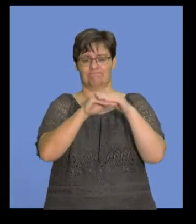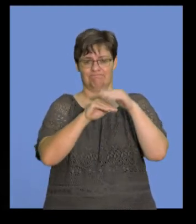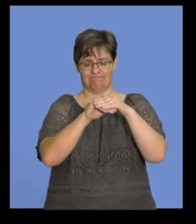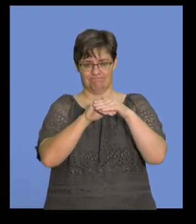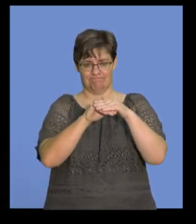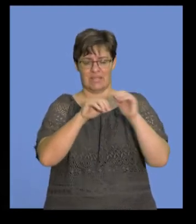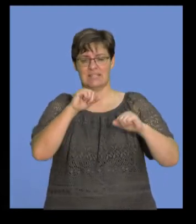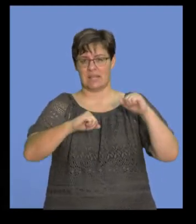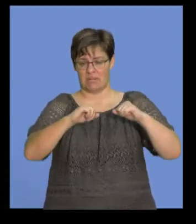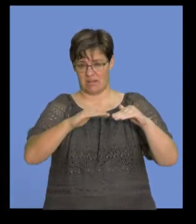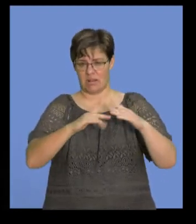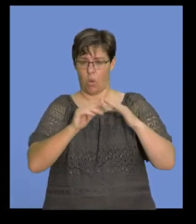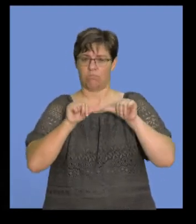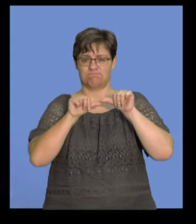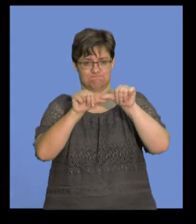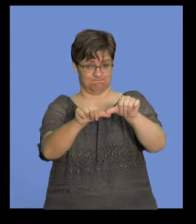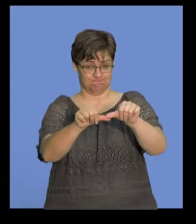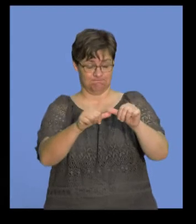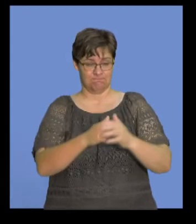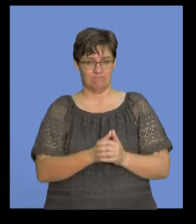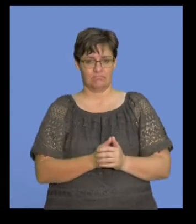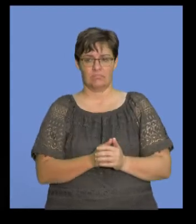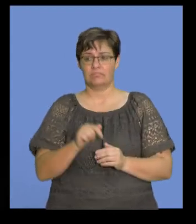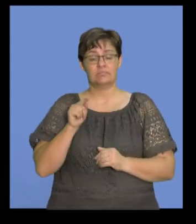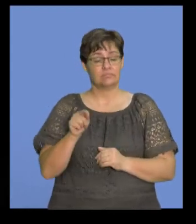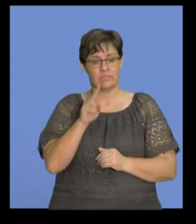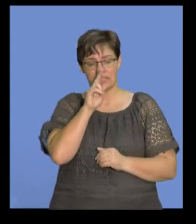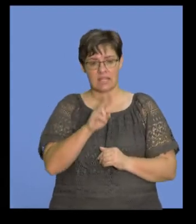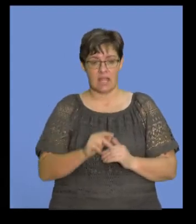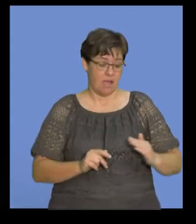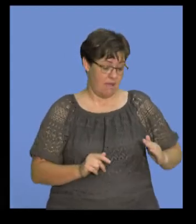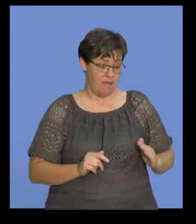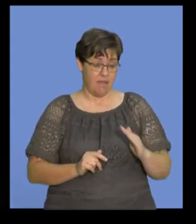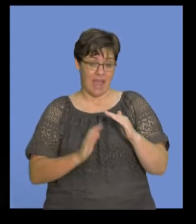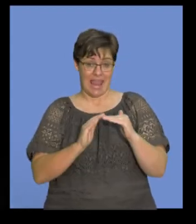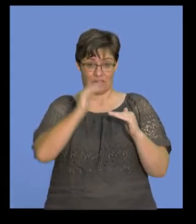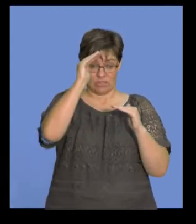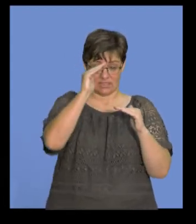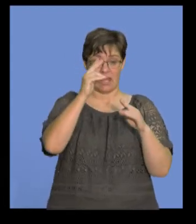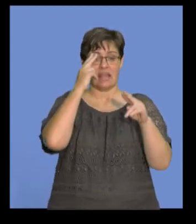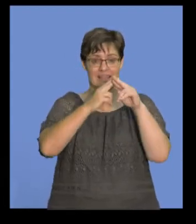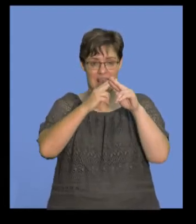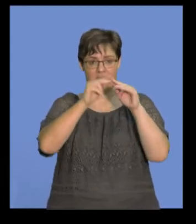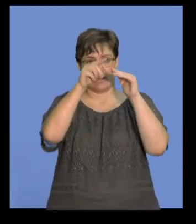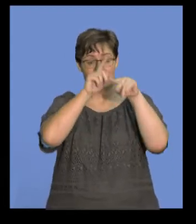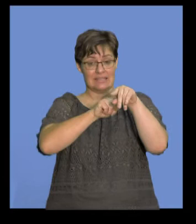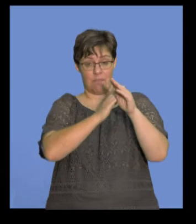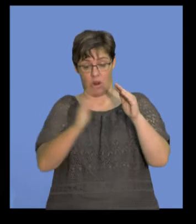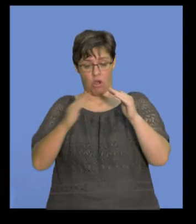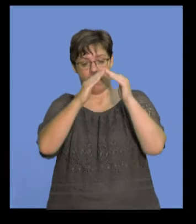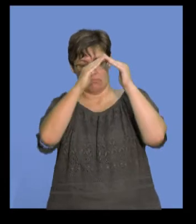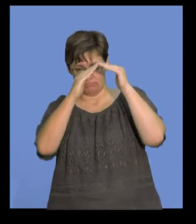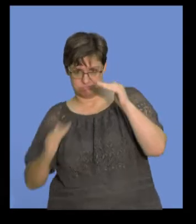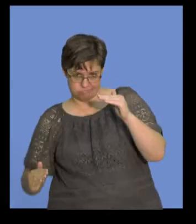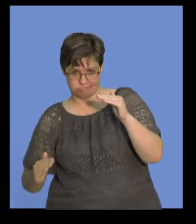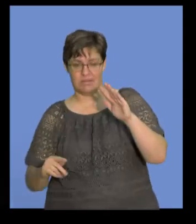reaction becomes optimal, or it stabilizes, or it becomes constant. Here we're seeing the rate of the reaction